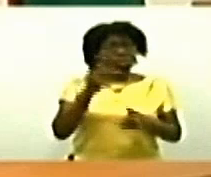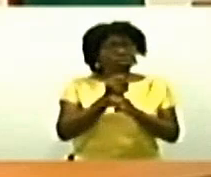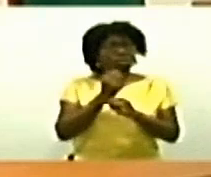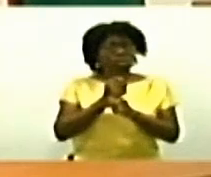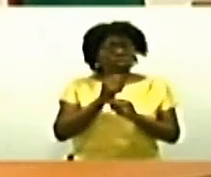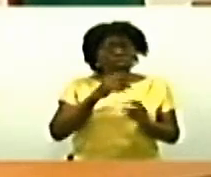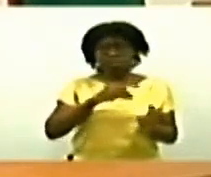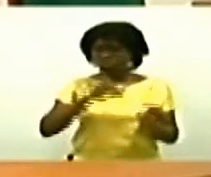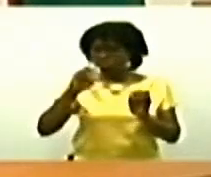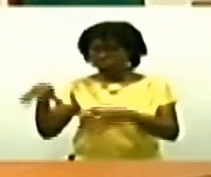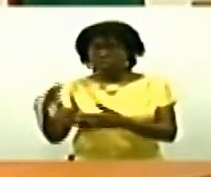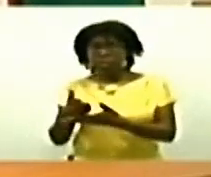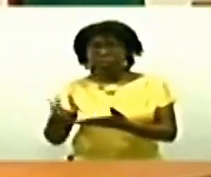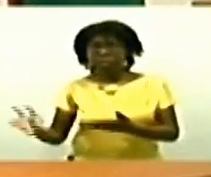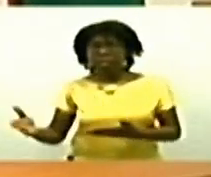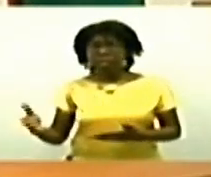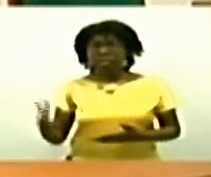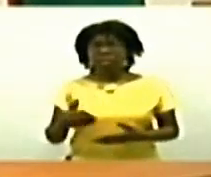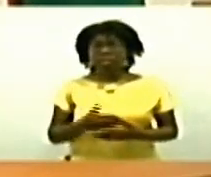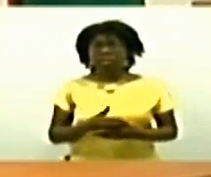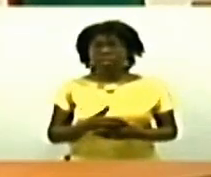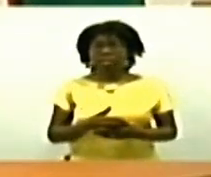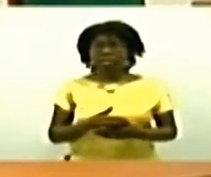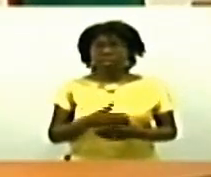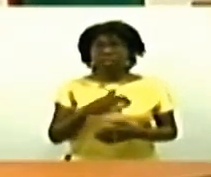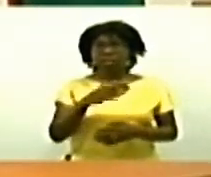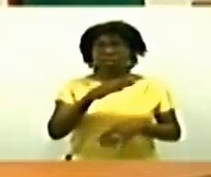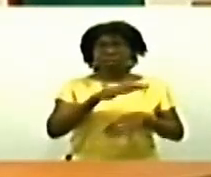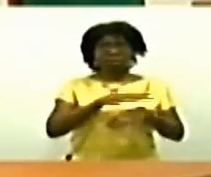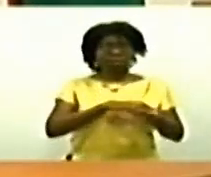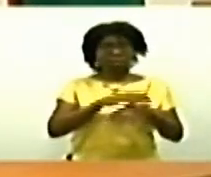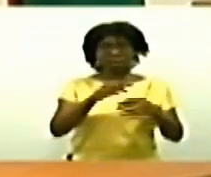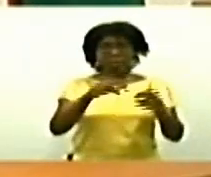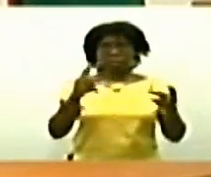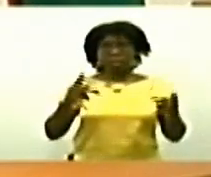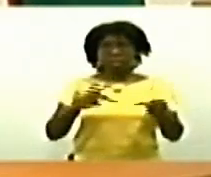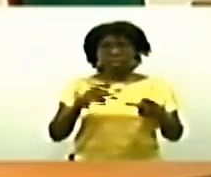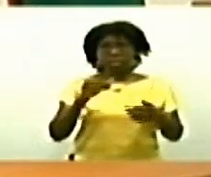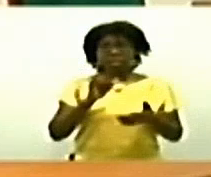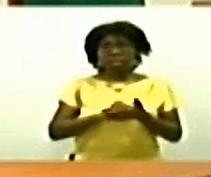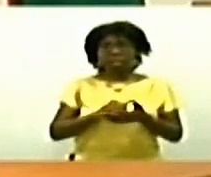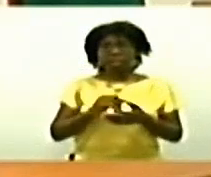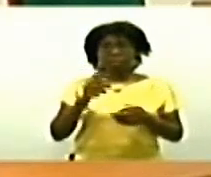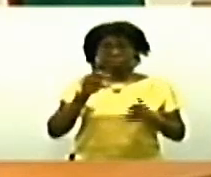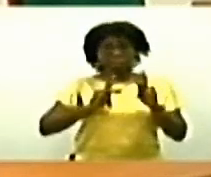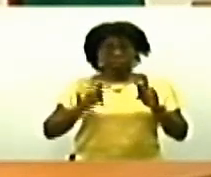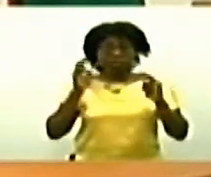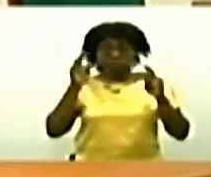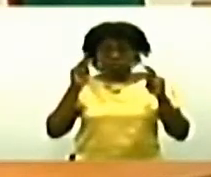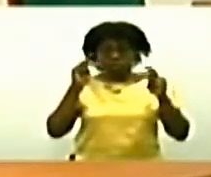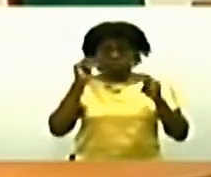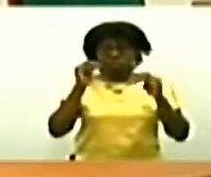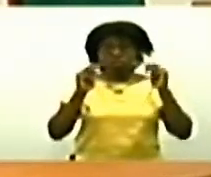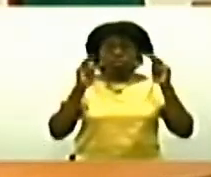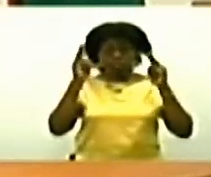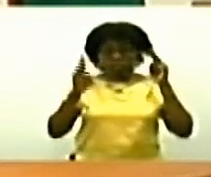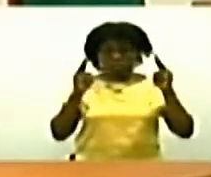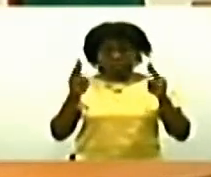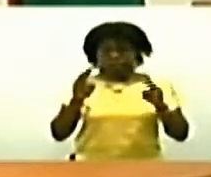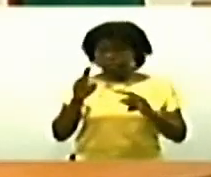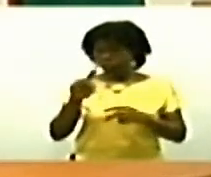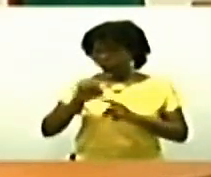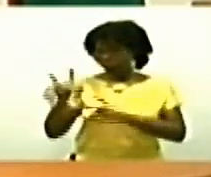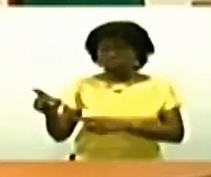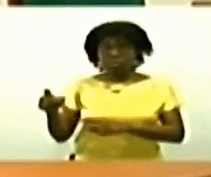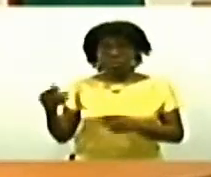discarded debris on a site that is visited heavily by tourists. And the individual